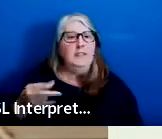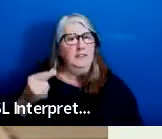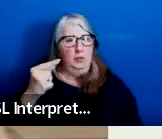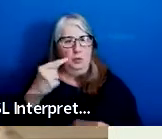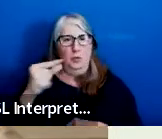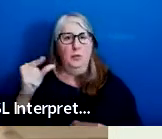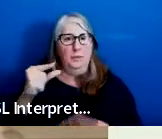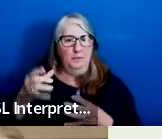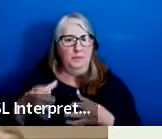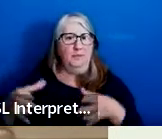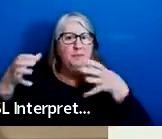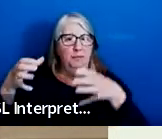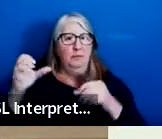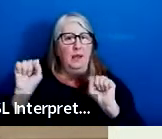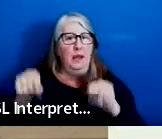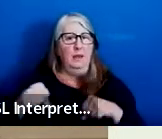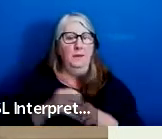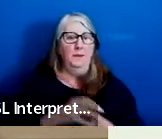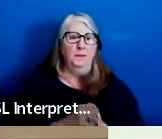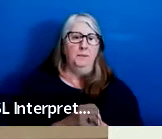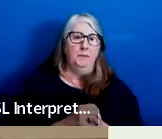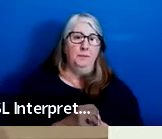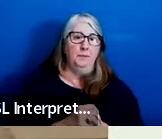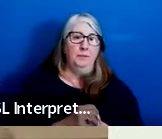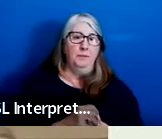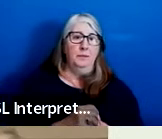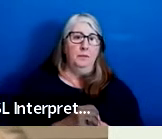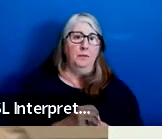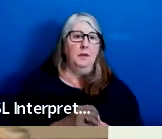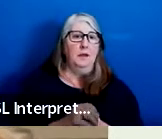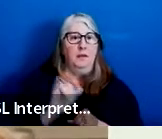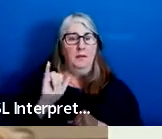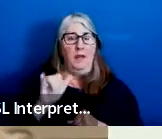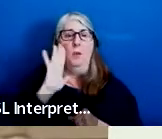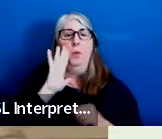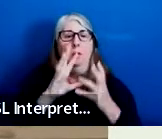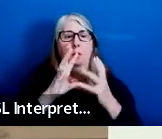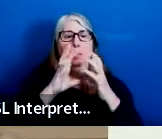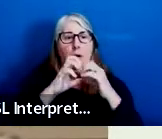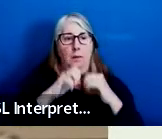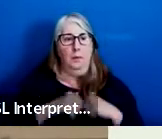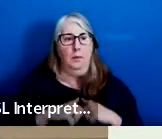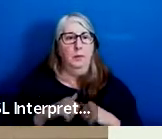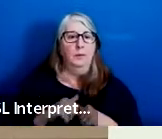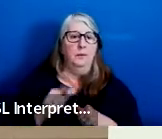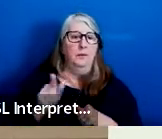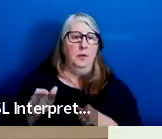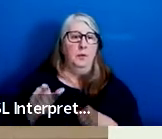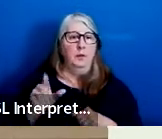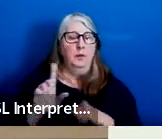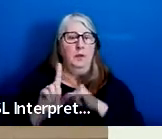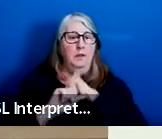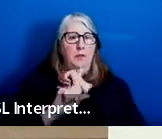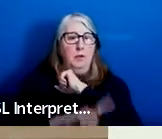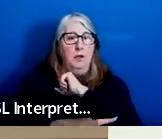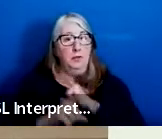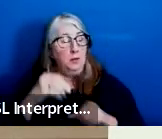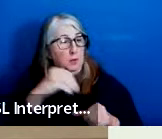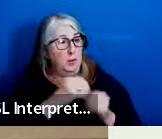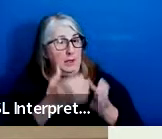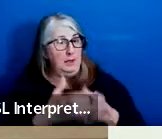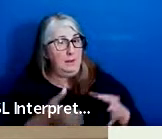the pail, and then that'll be composted as well, and then the bag goes in the trash. So I see you're putting it in the